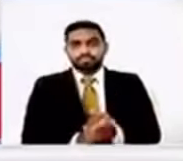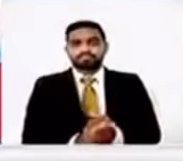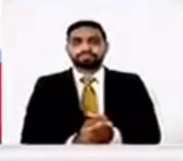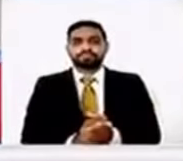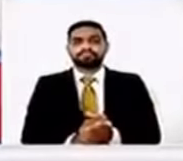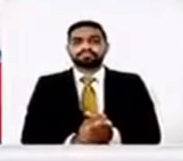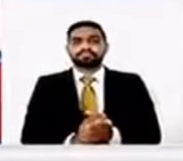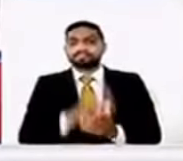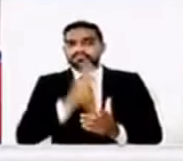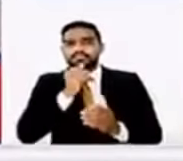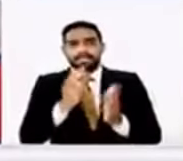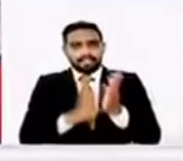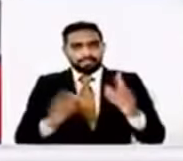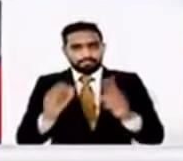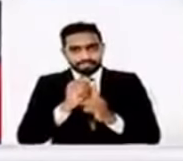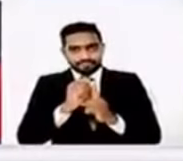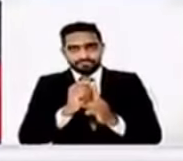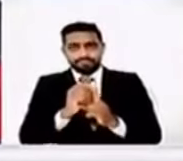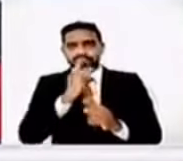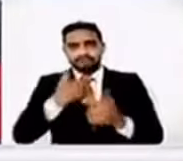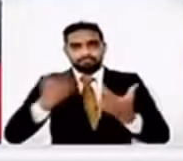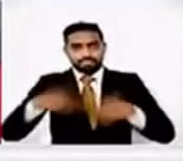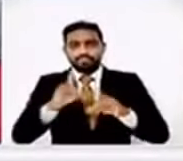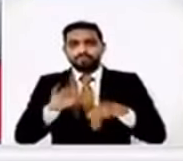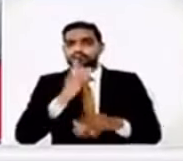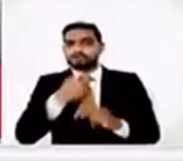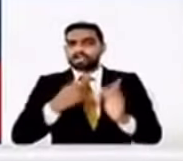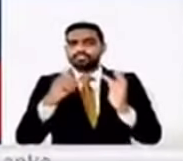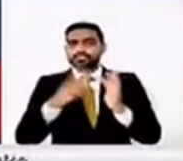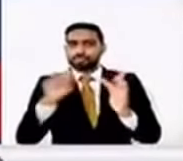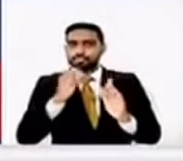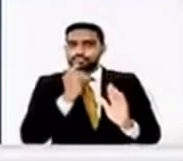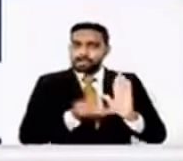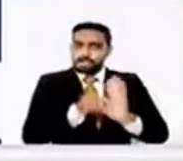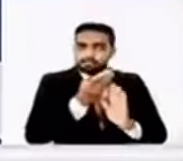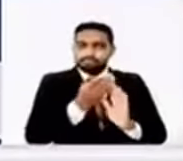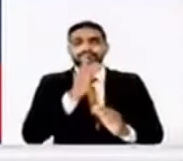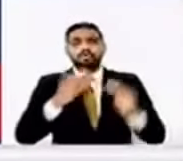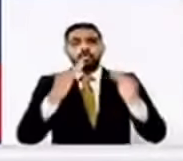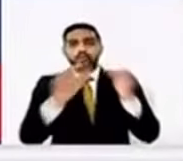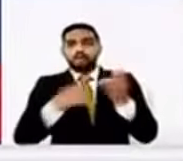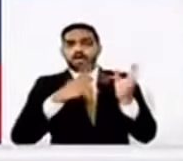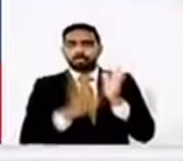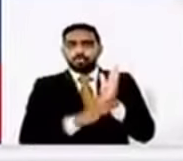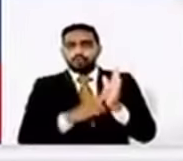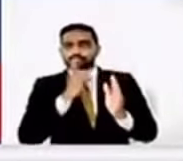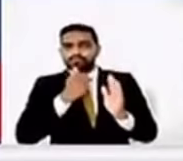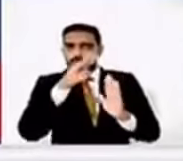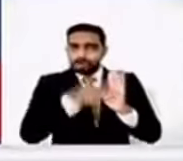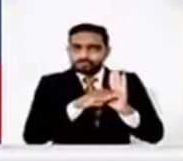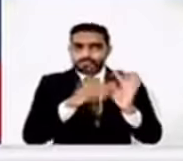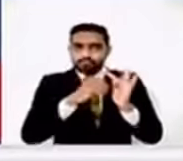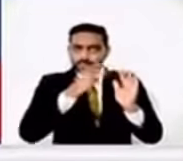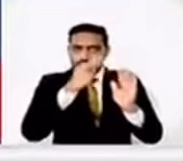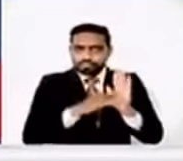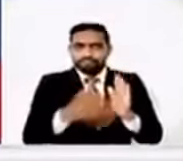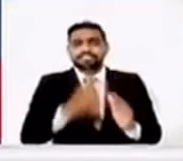medical insurance, interest on housing loans, investment in government securities and shares of listed companies